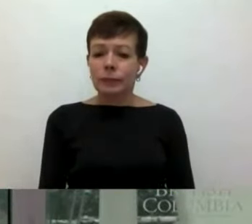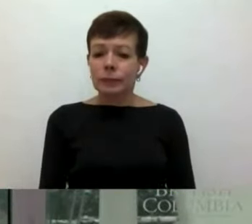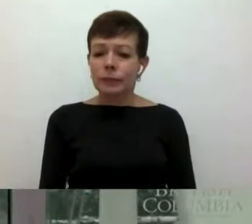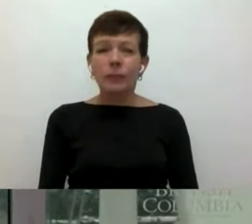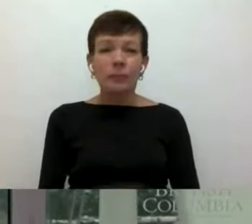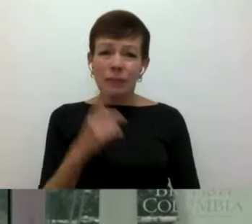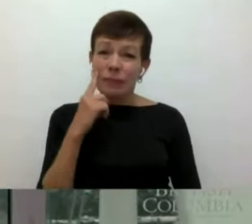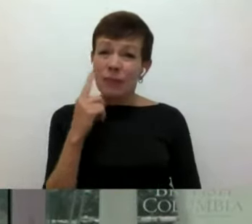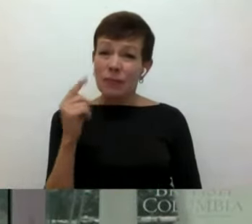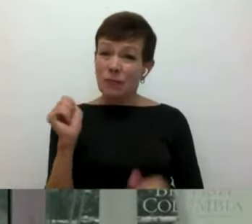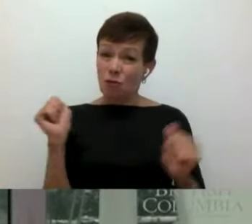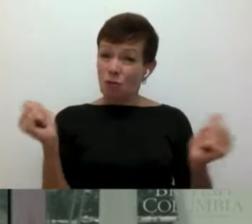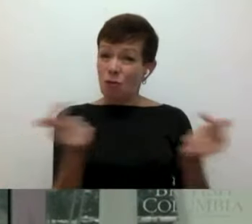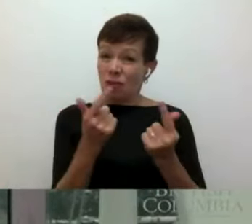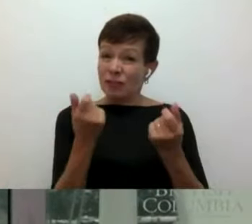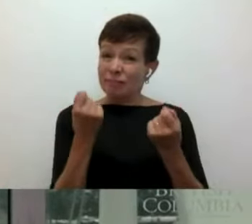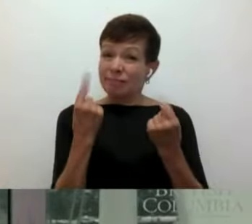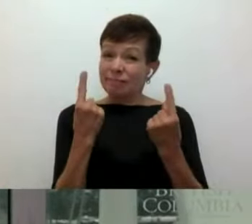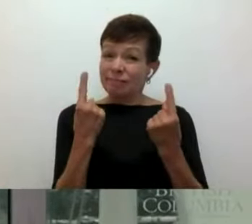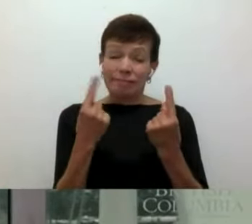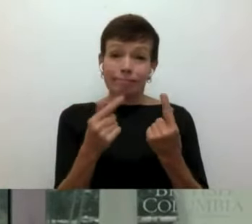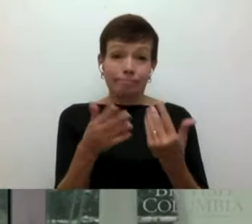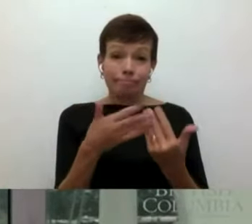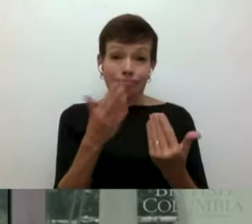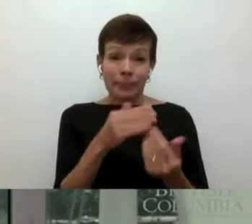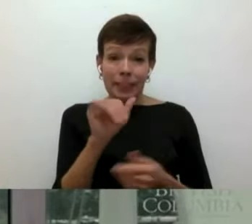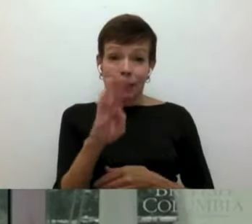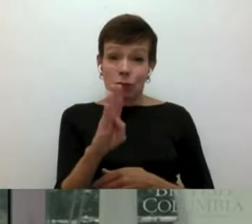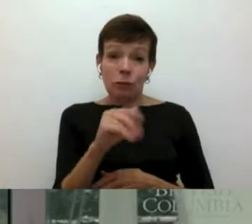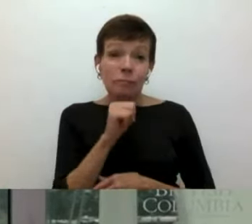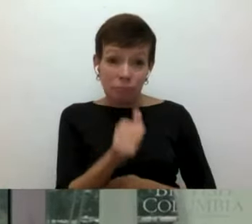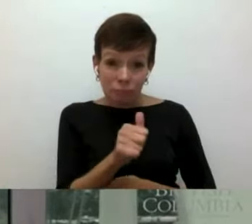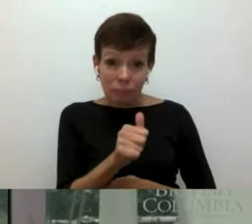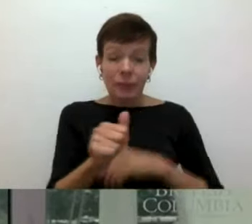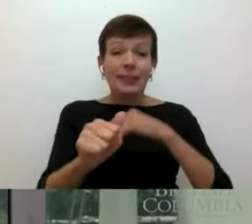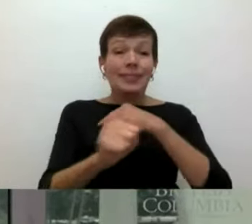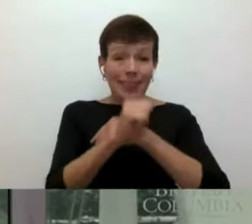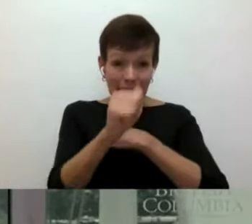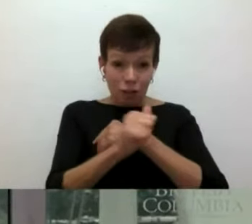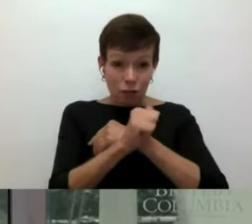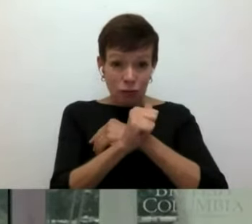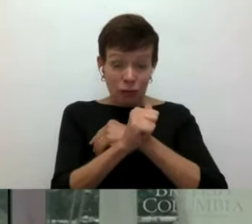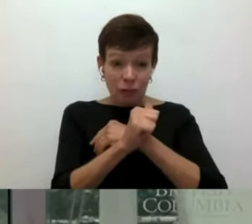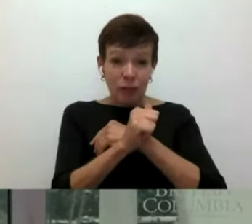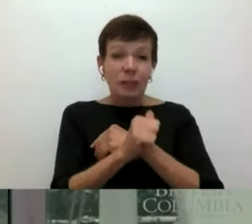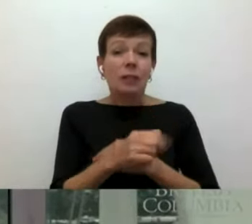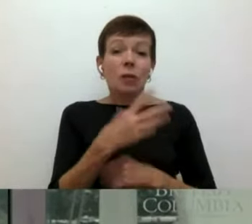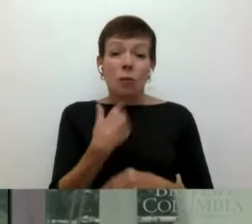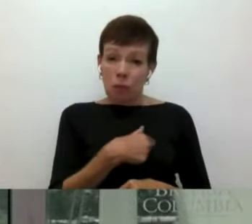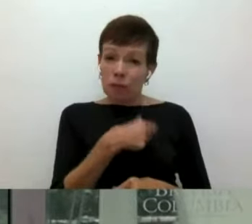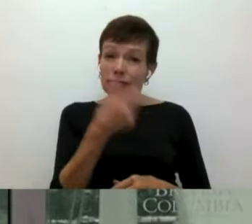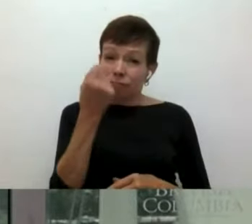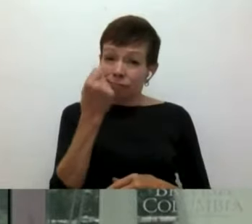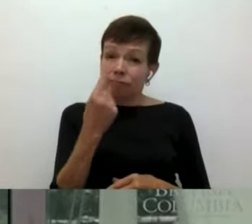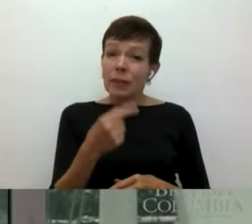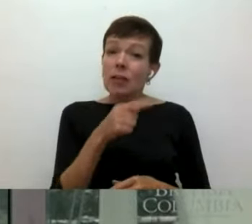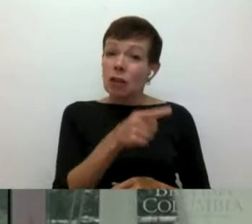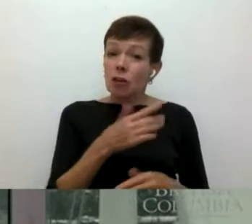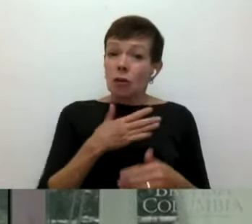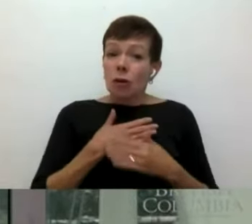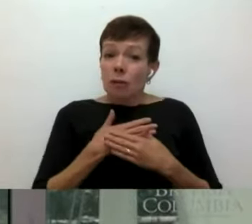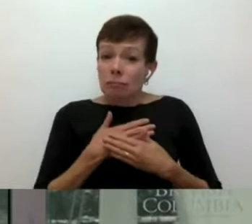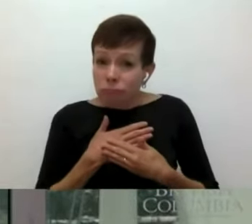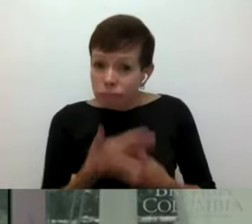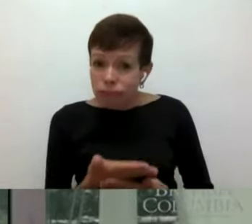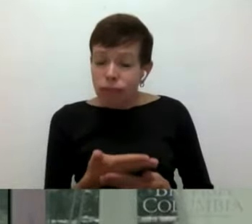I think we can all understand and appreciate just how dangerous and demanding firefighting is, and we understand the